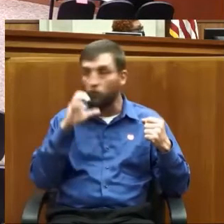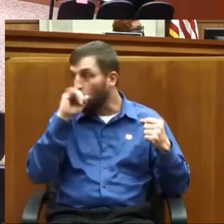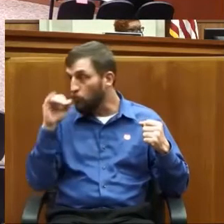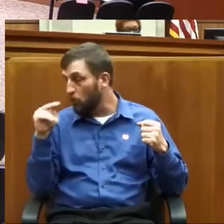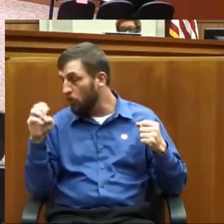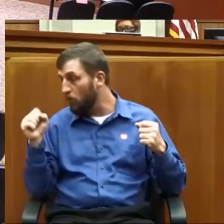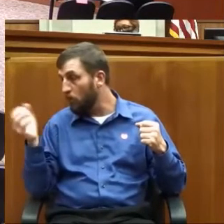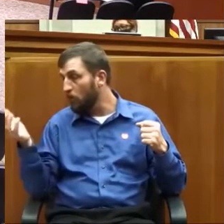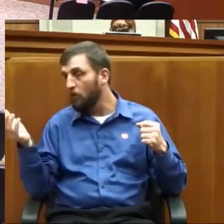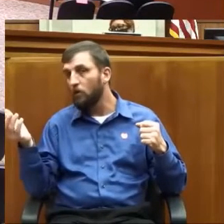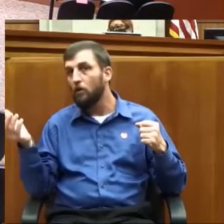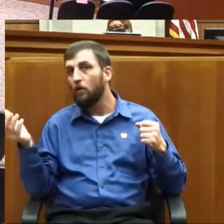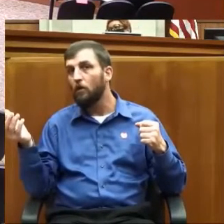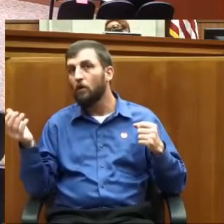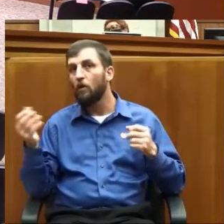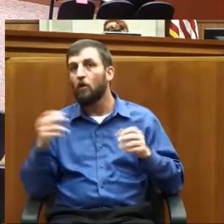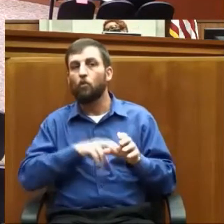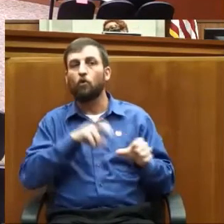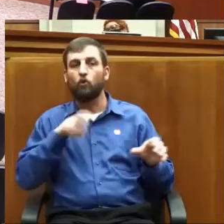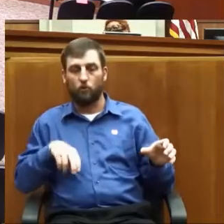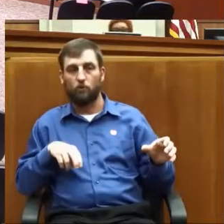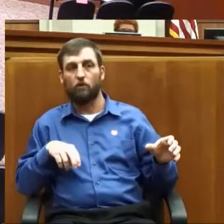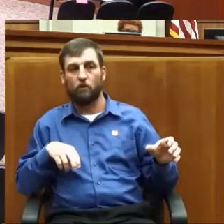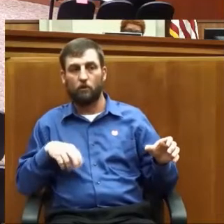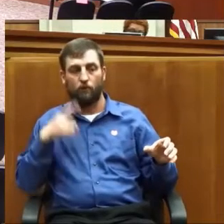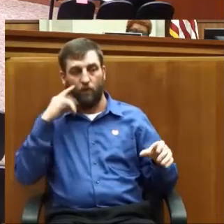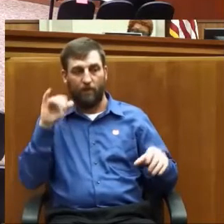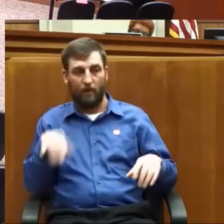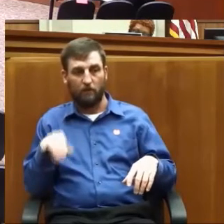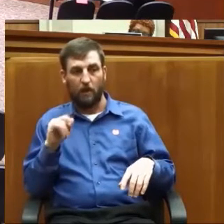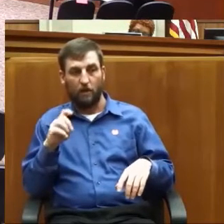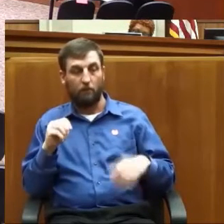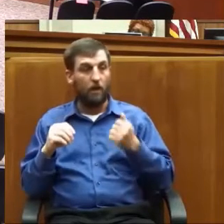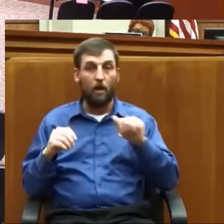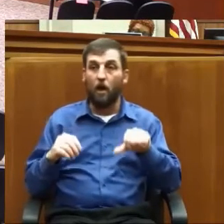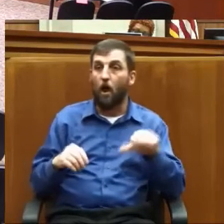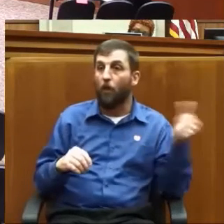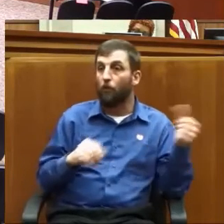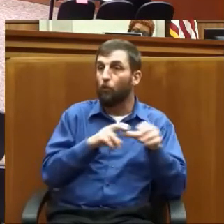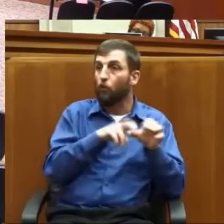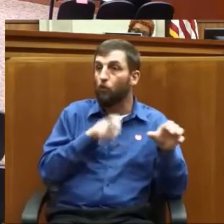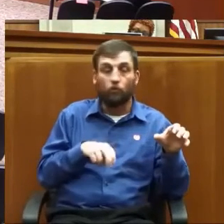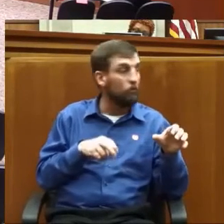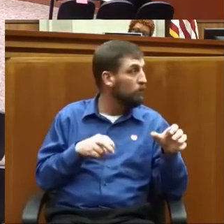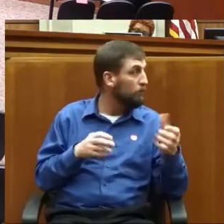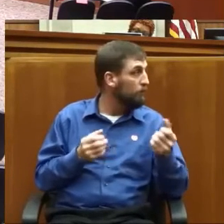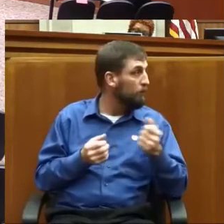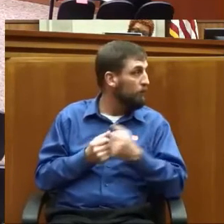Ms. Orange-Jones? Just a recusal. We'll note your recusal for the item. Any other recusals for this item?